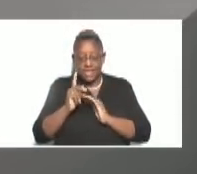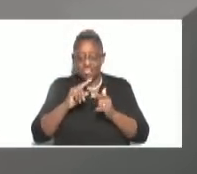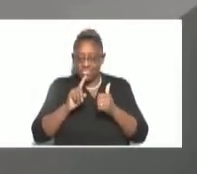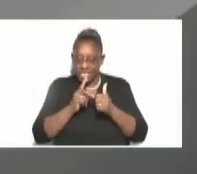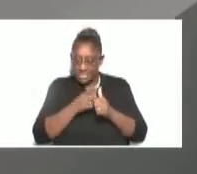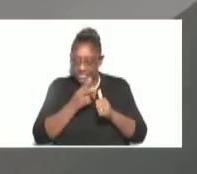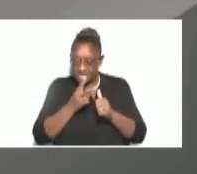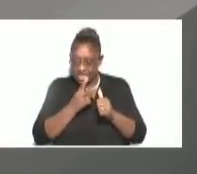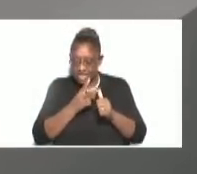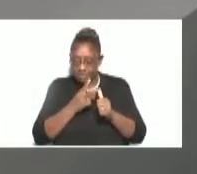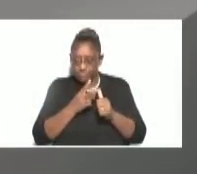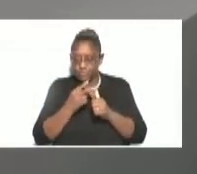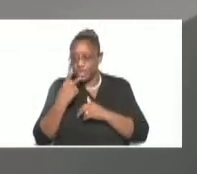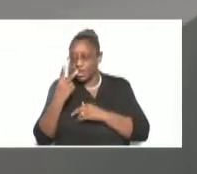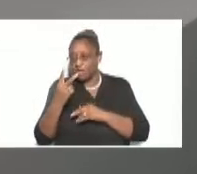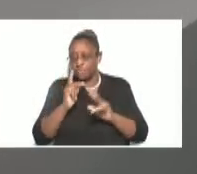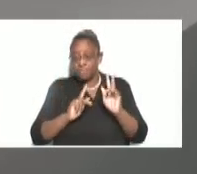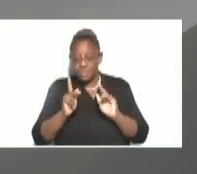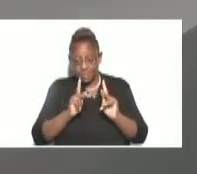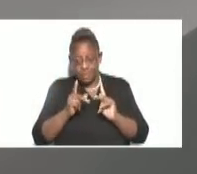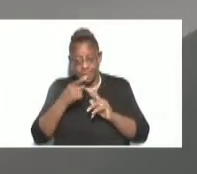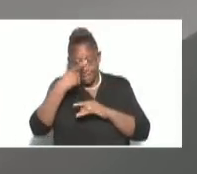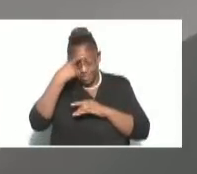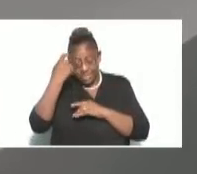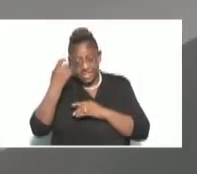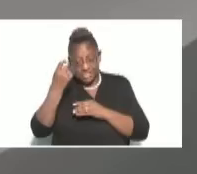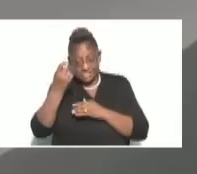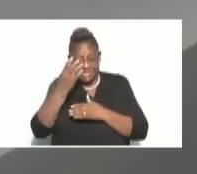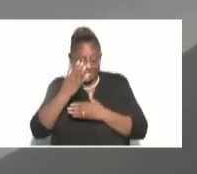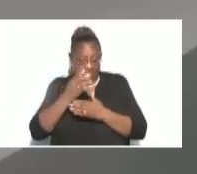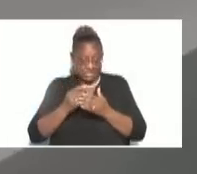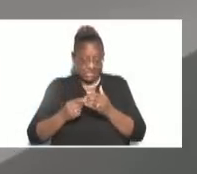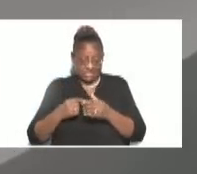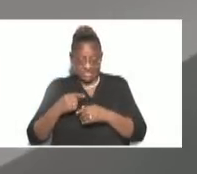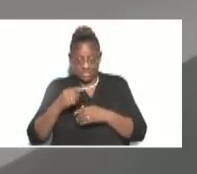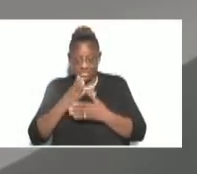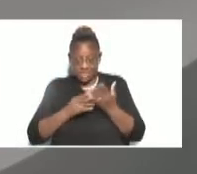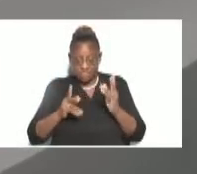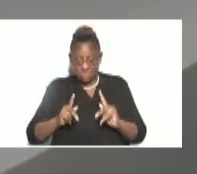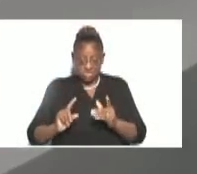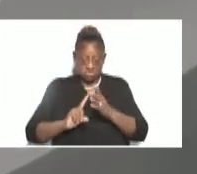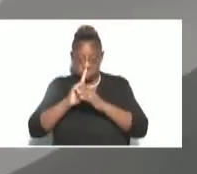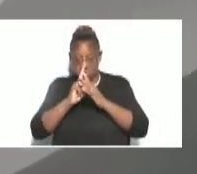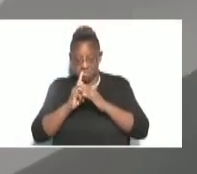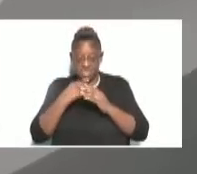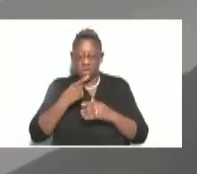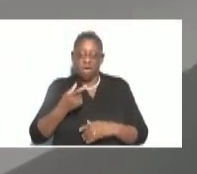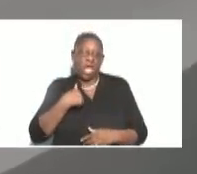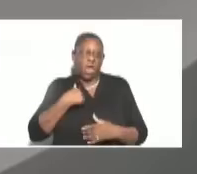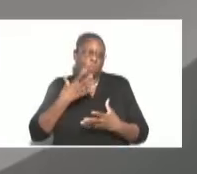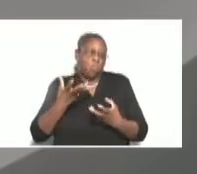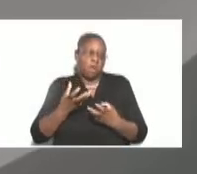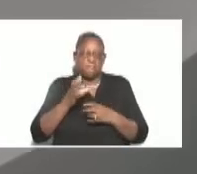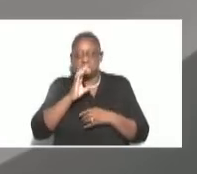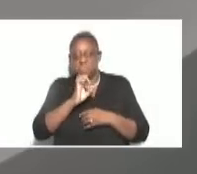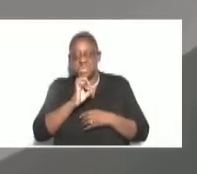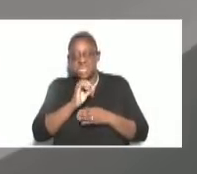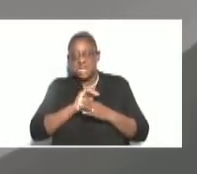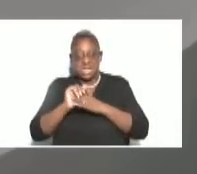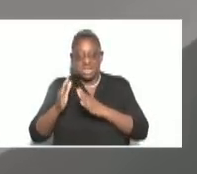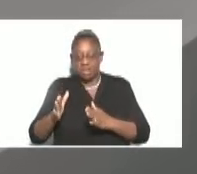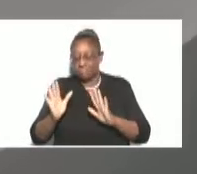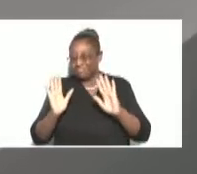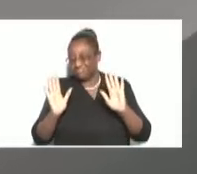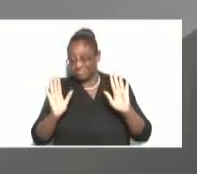is candidates. Because somebody shows up and says, I want to be a candidate. Well, that don't mean he can be a